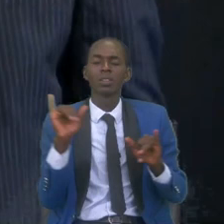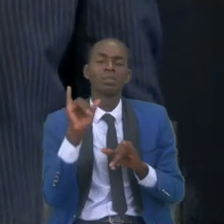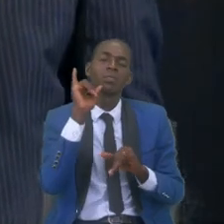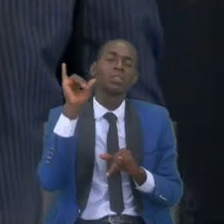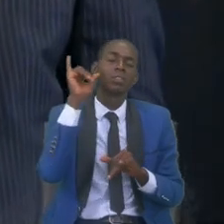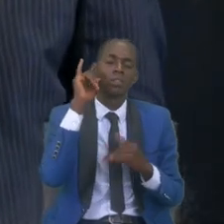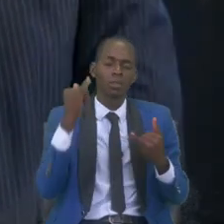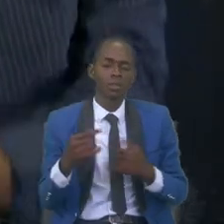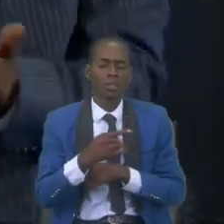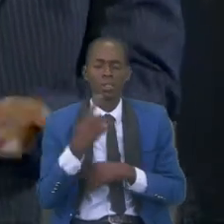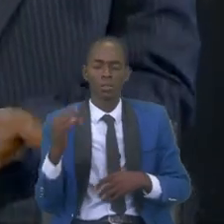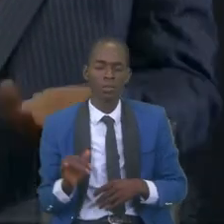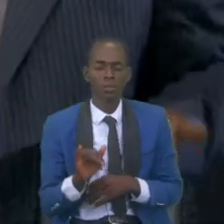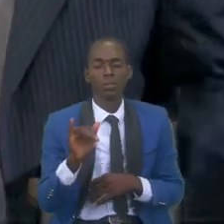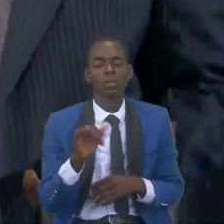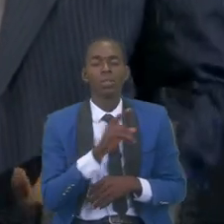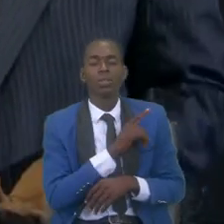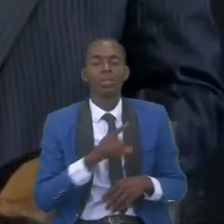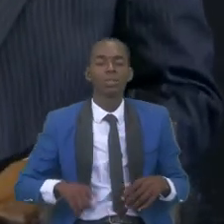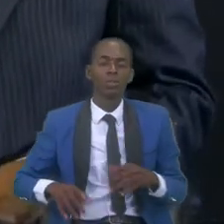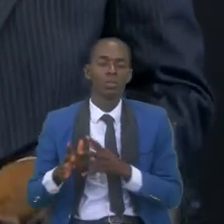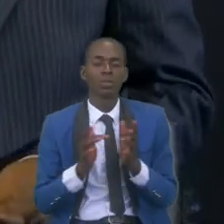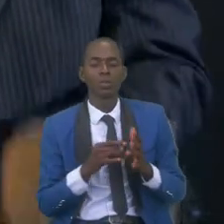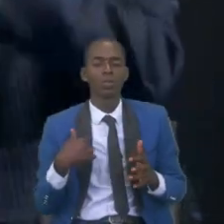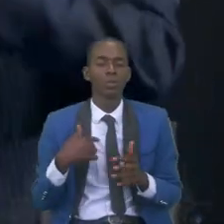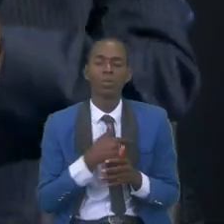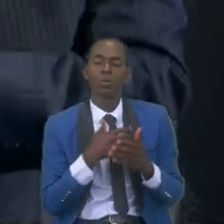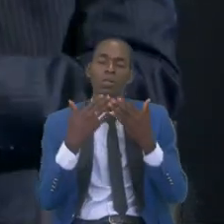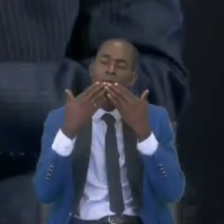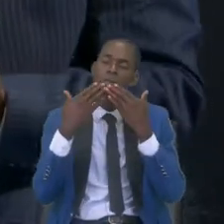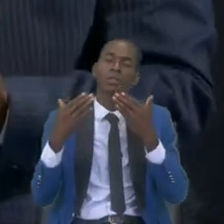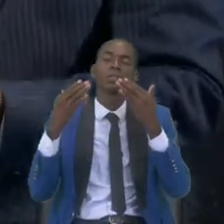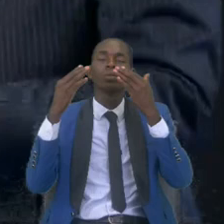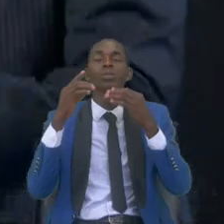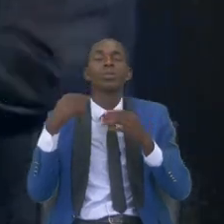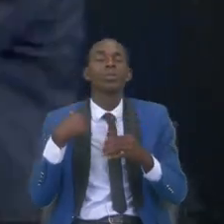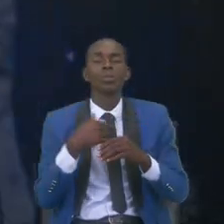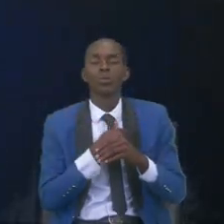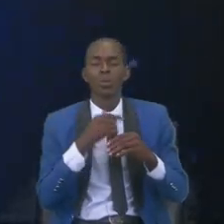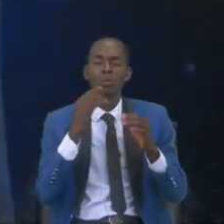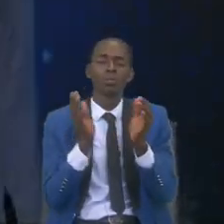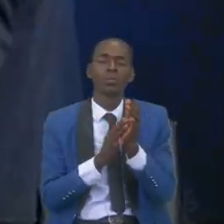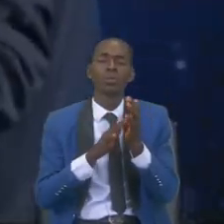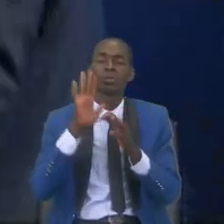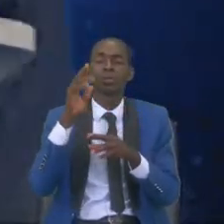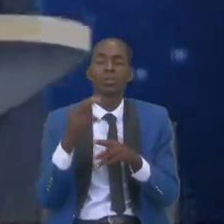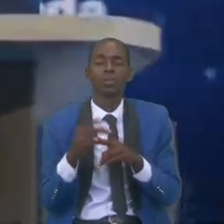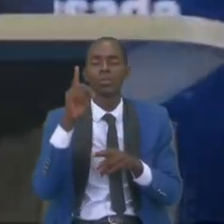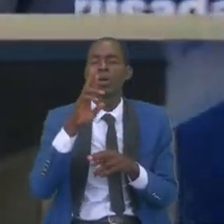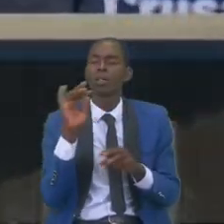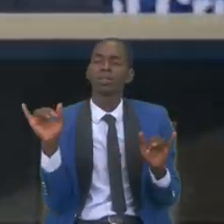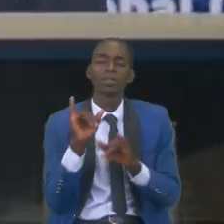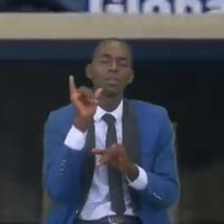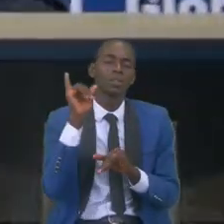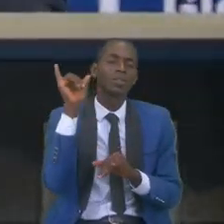and forever. Lord Jesus, we thank you. We magnify your name. You're the same yesterday,